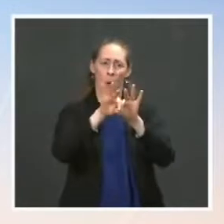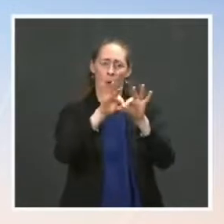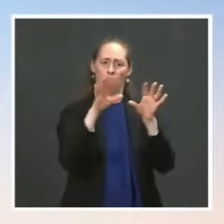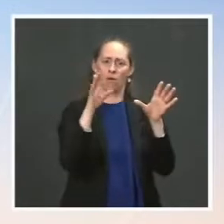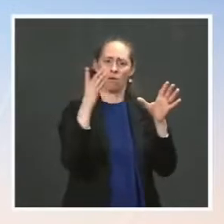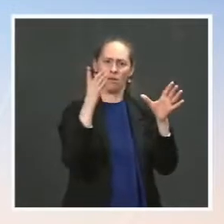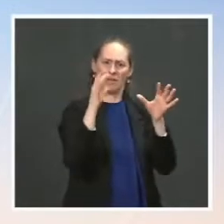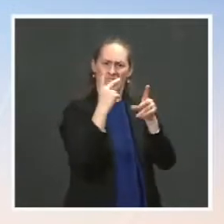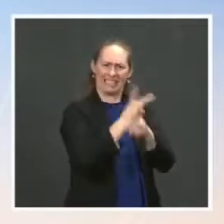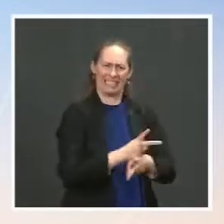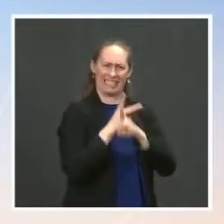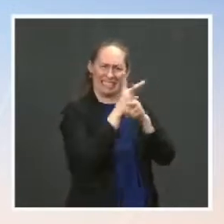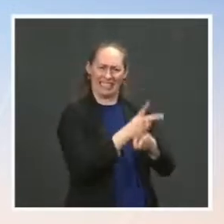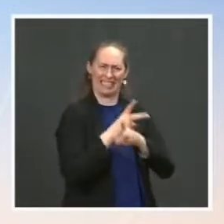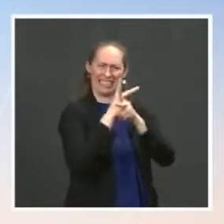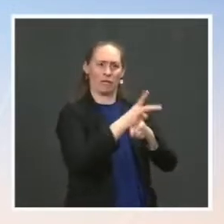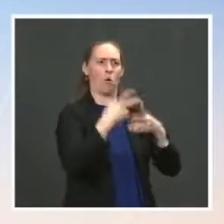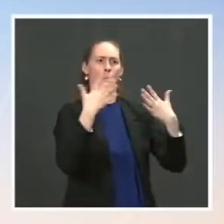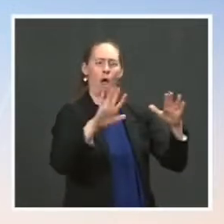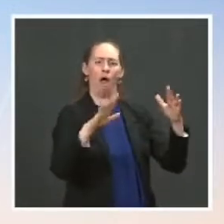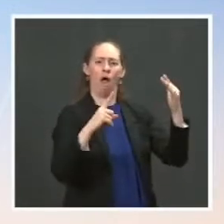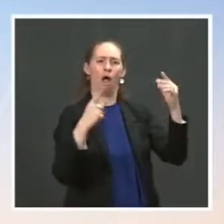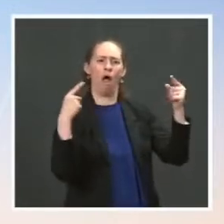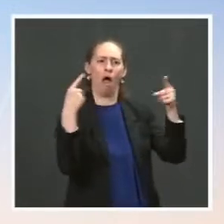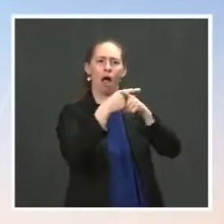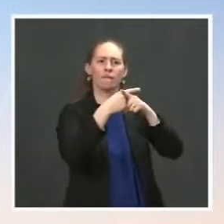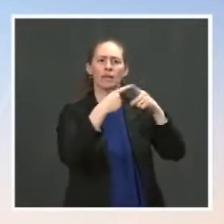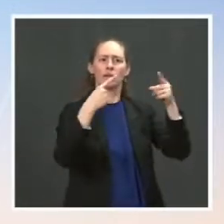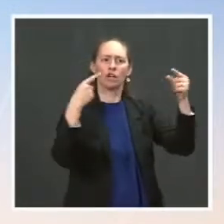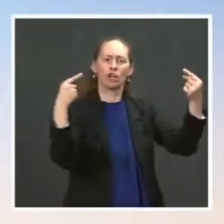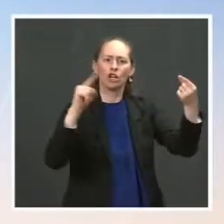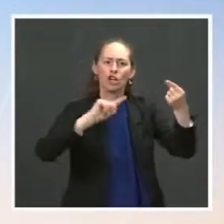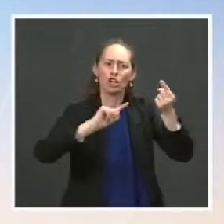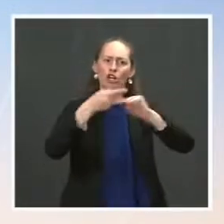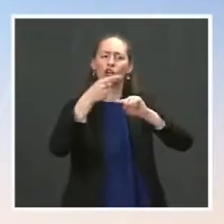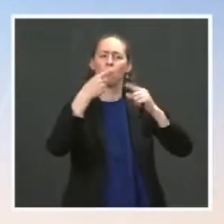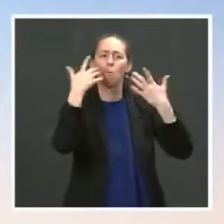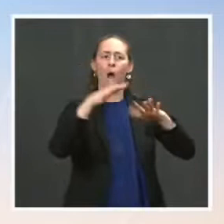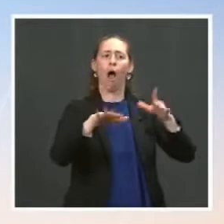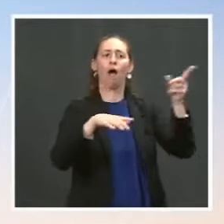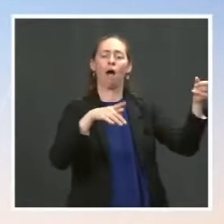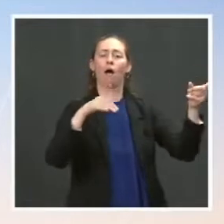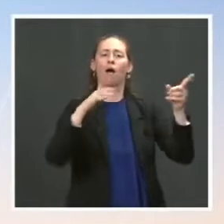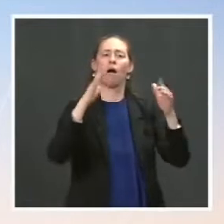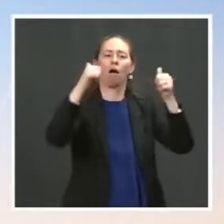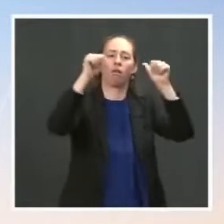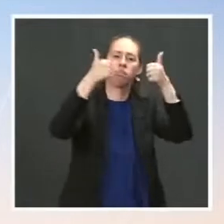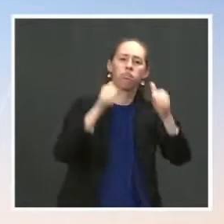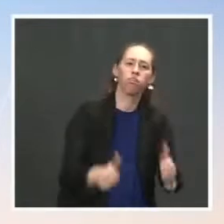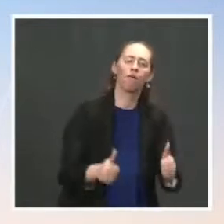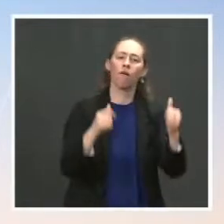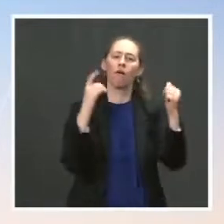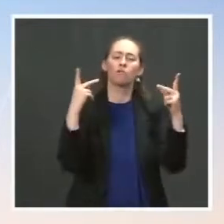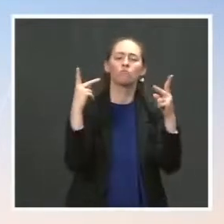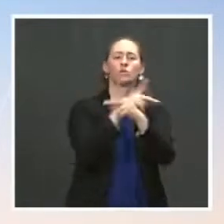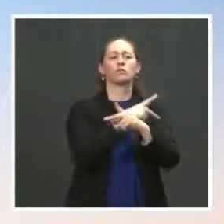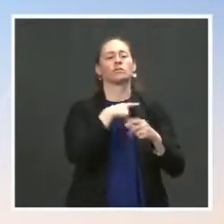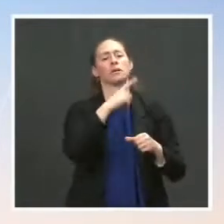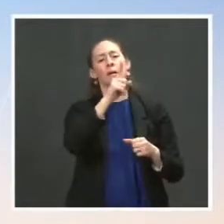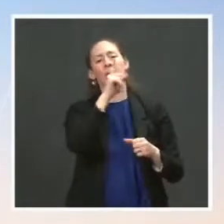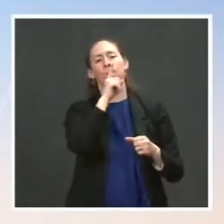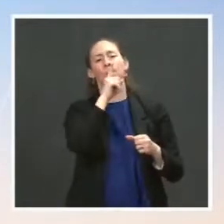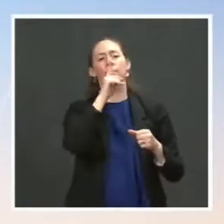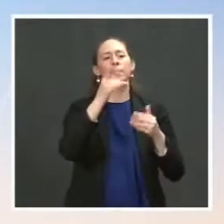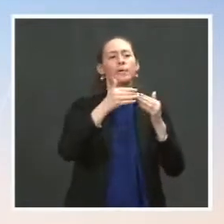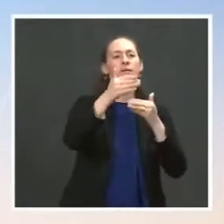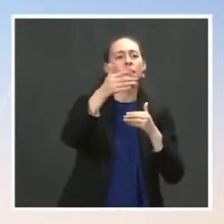and ensuring that Afghanistan can never again become a haven for terrorists and that would threaten the United States or any of our allies.